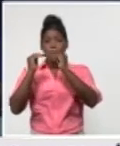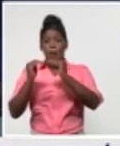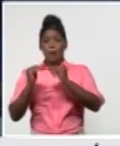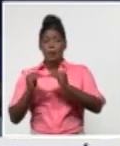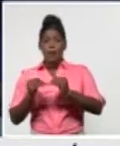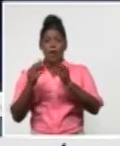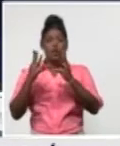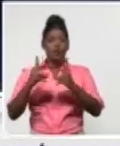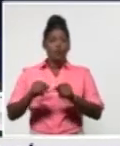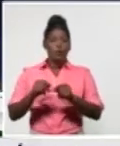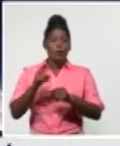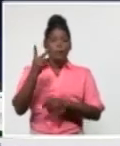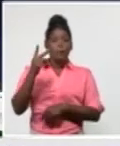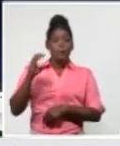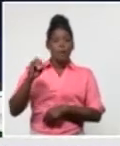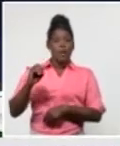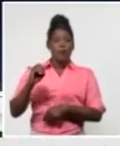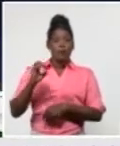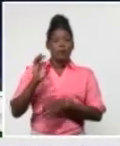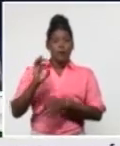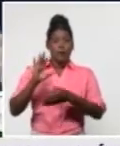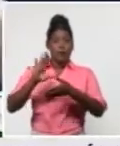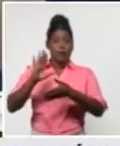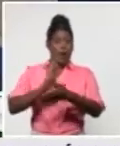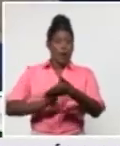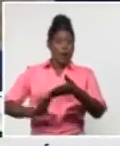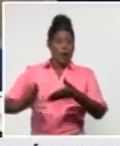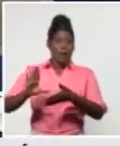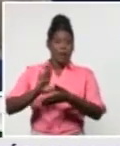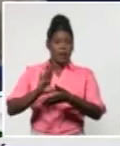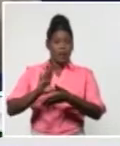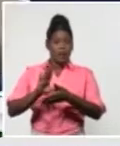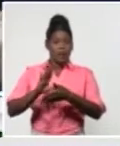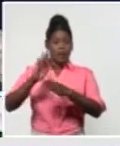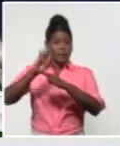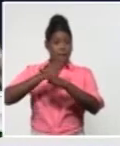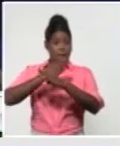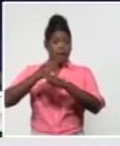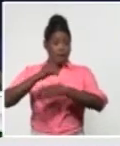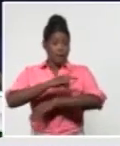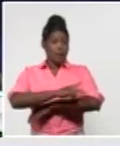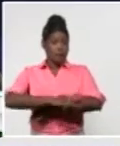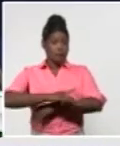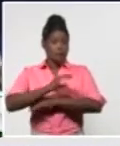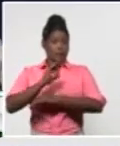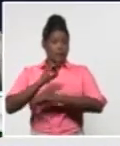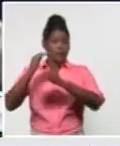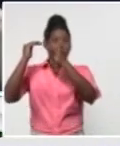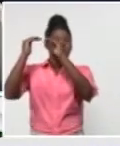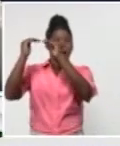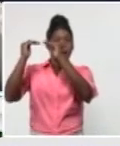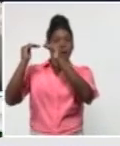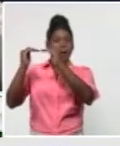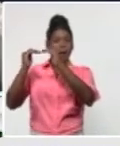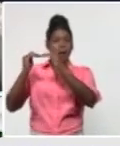20th place in the region of the Americas from the lethality point of